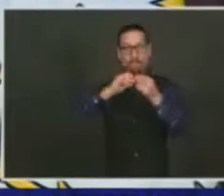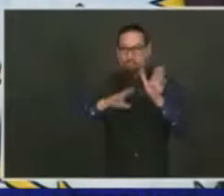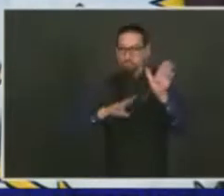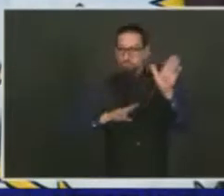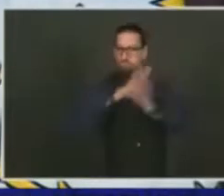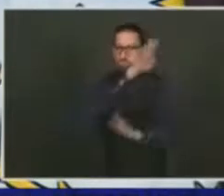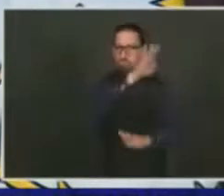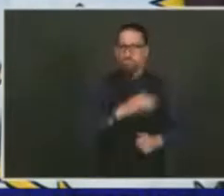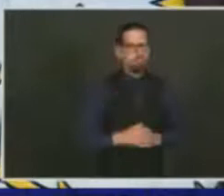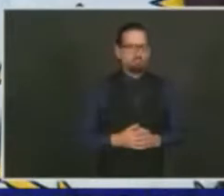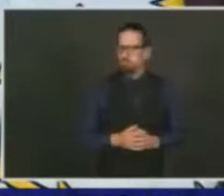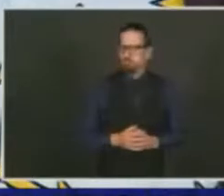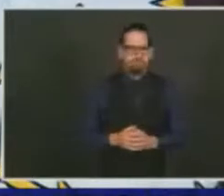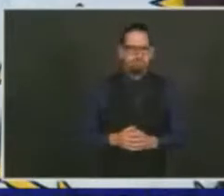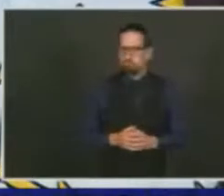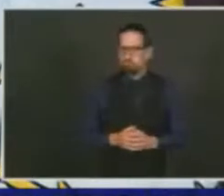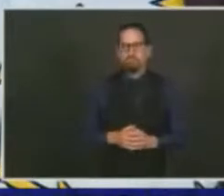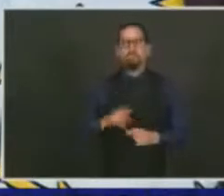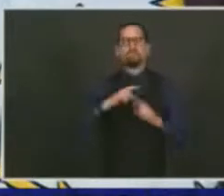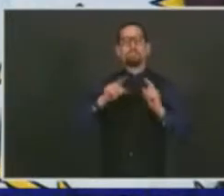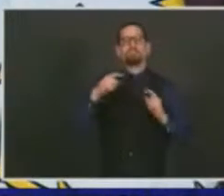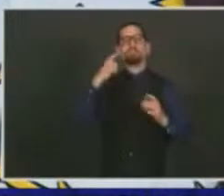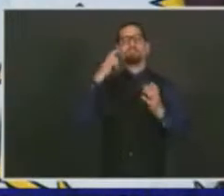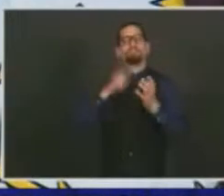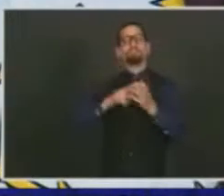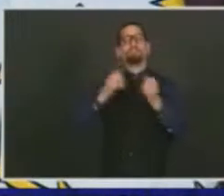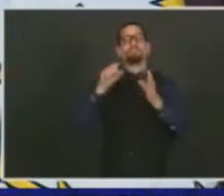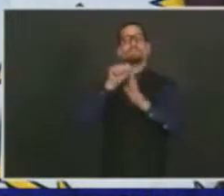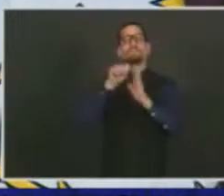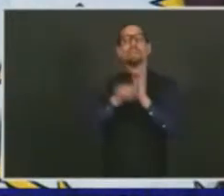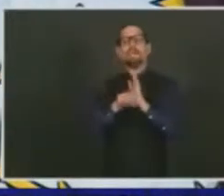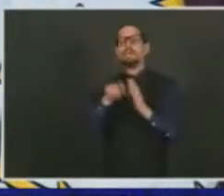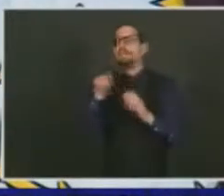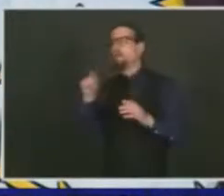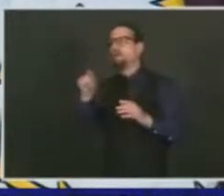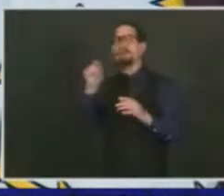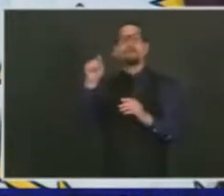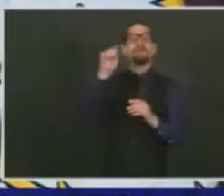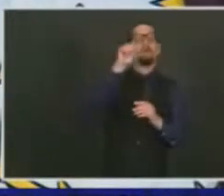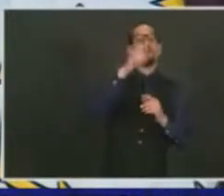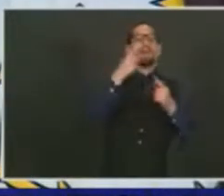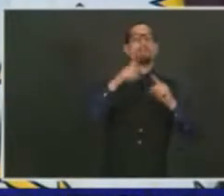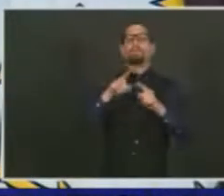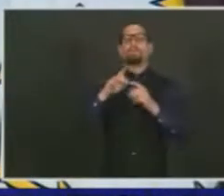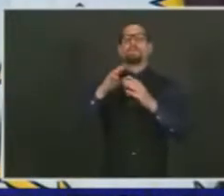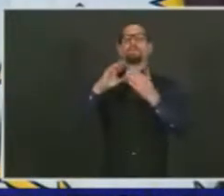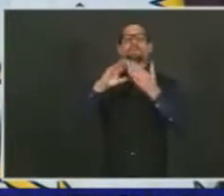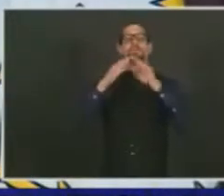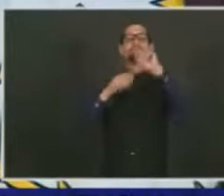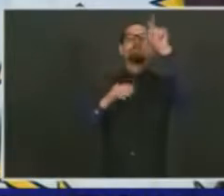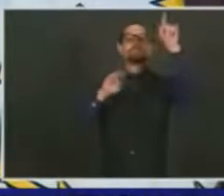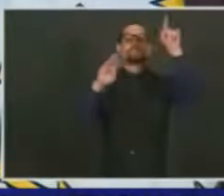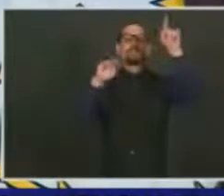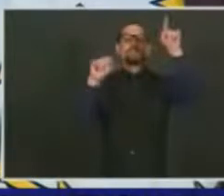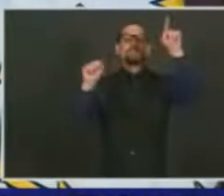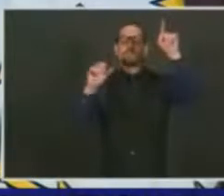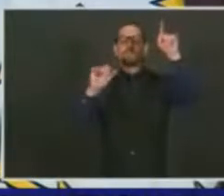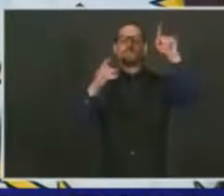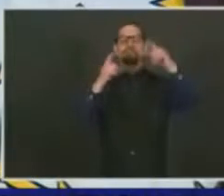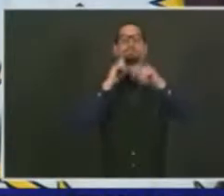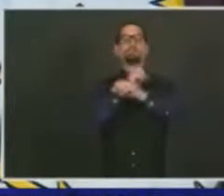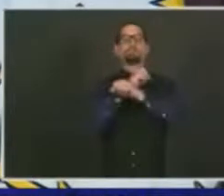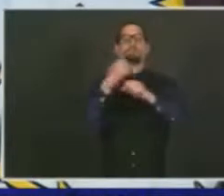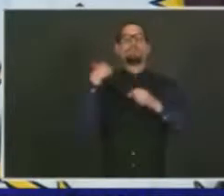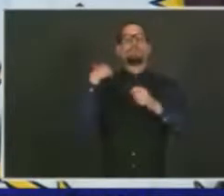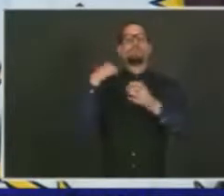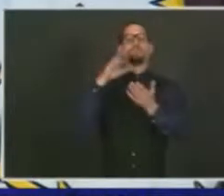is true that we're in a tricky spot. And we're all trying to figure out the right levers to pull in